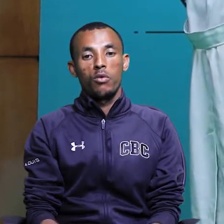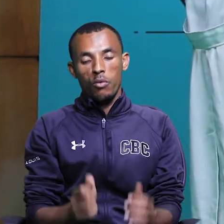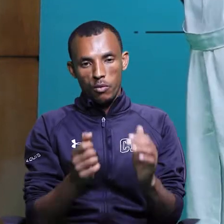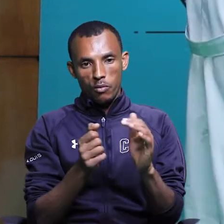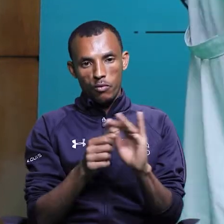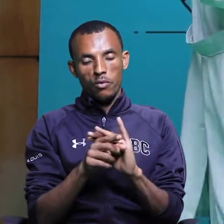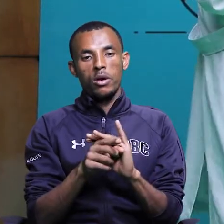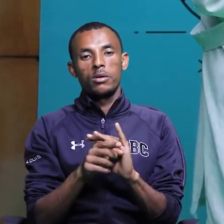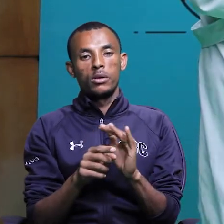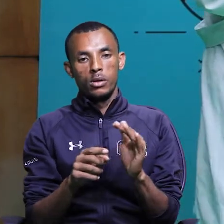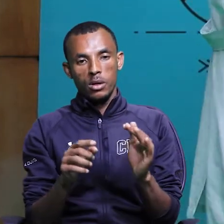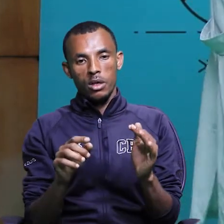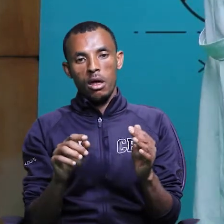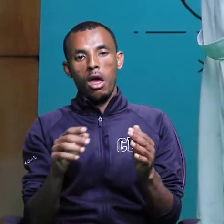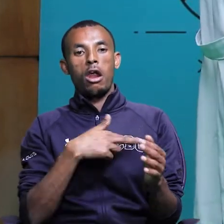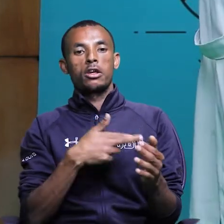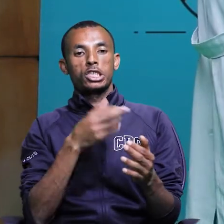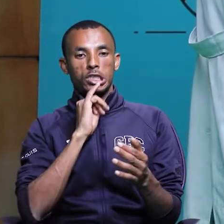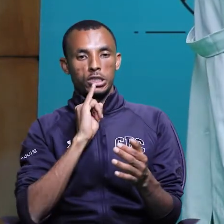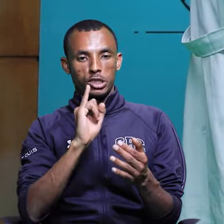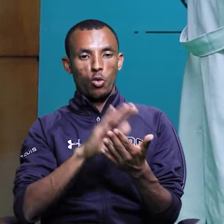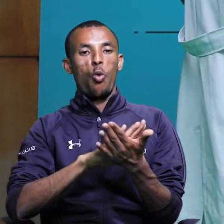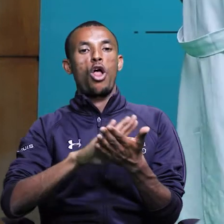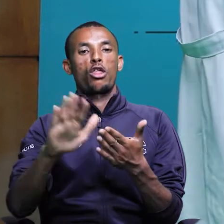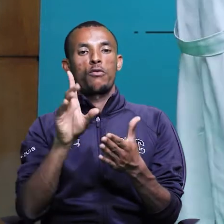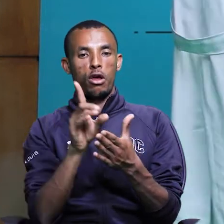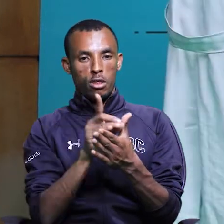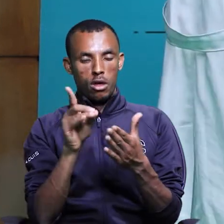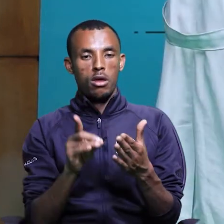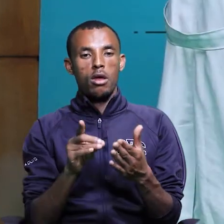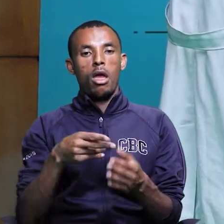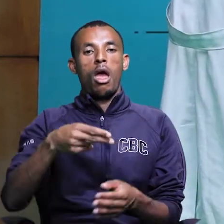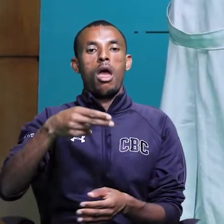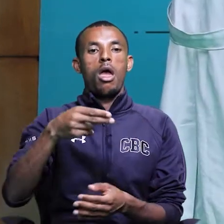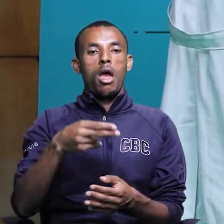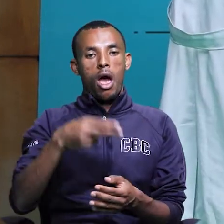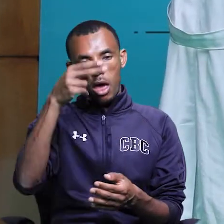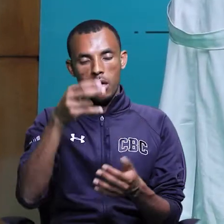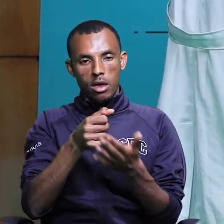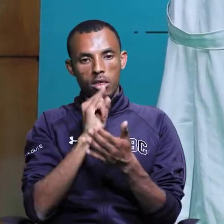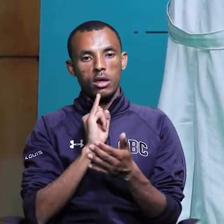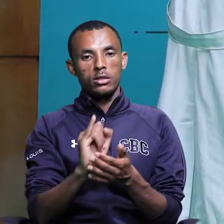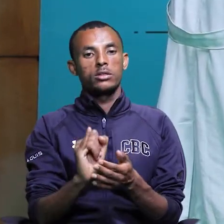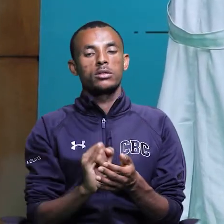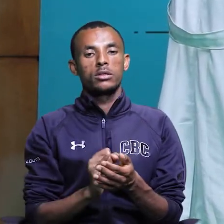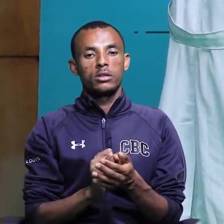So I can classify as religion is qualitative, height, it is